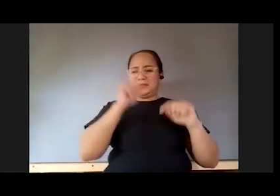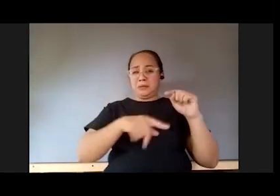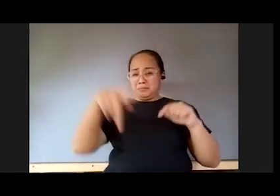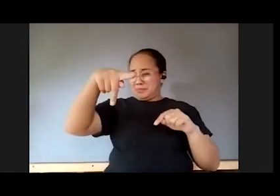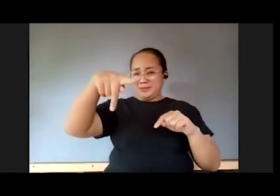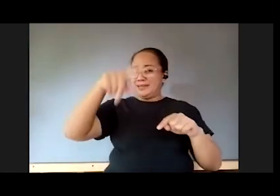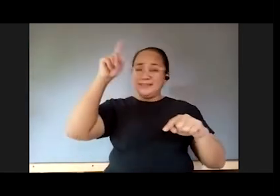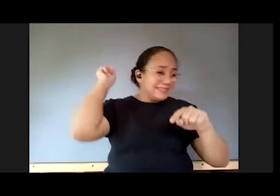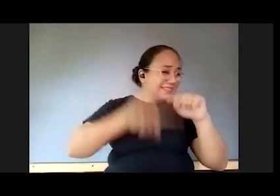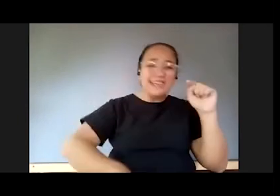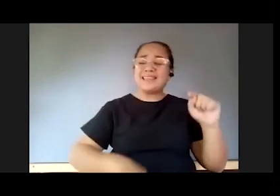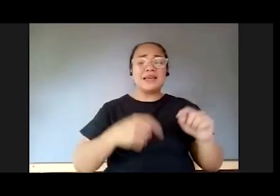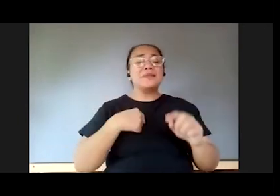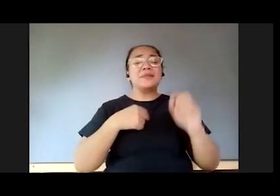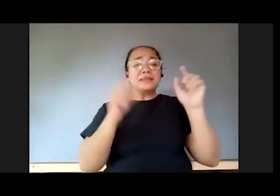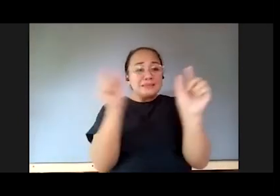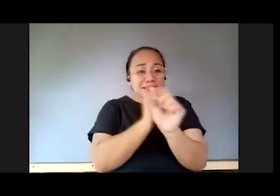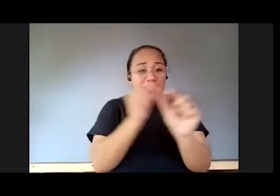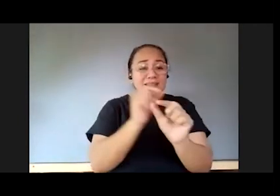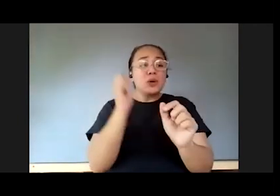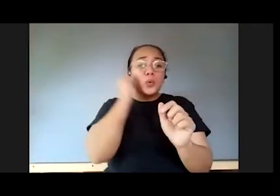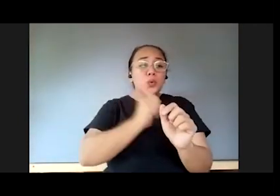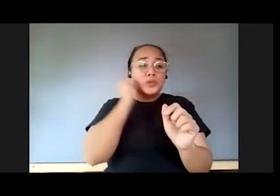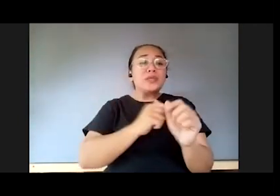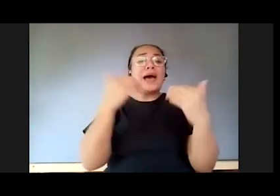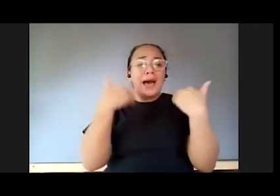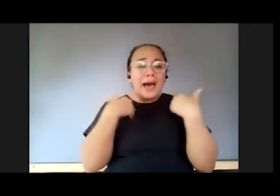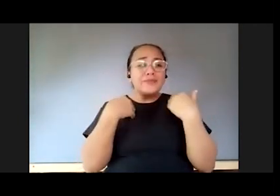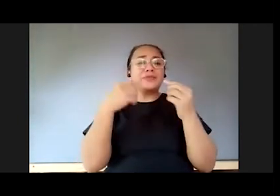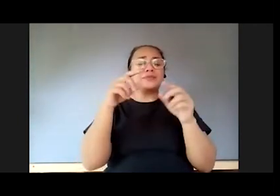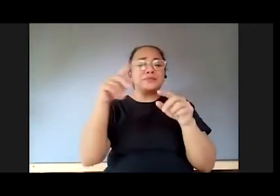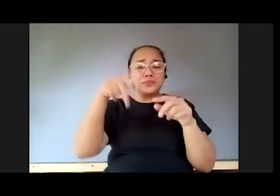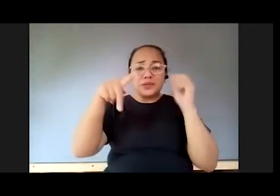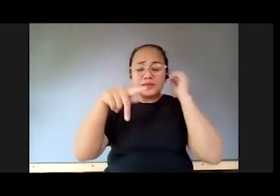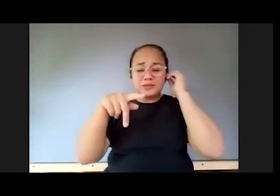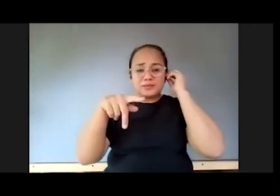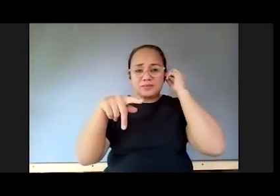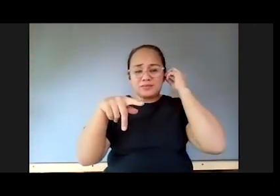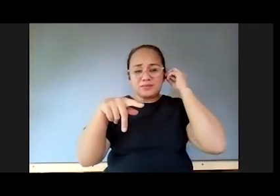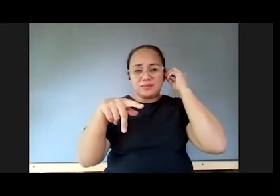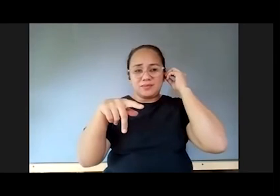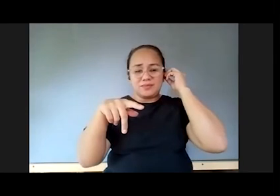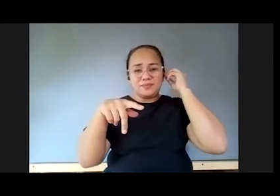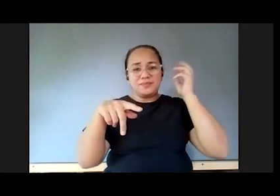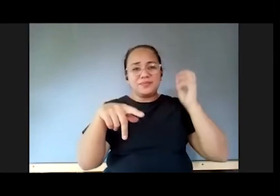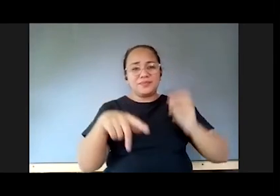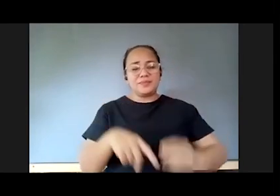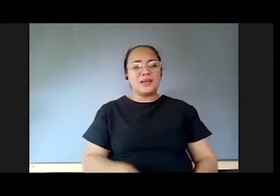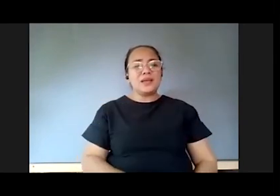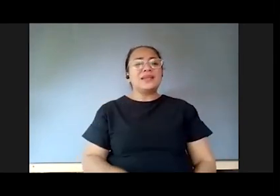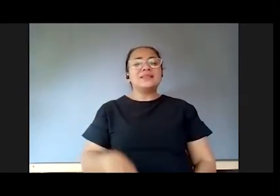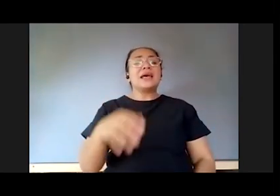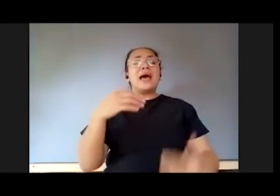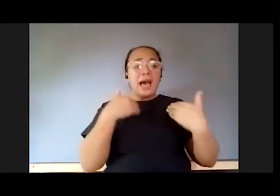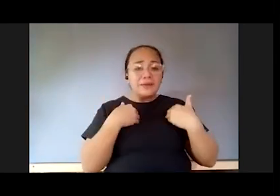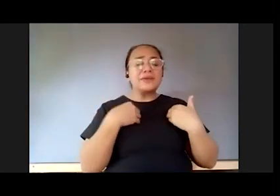be a predicate. But for the English, you have to have a predicate. Have, You have to right? have a predicate in every